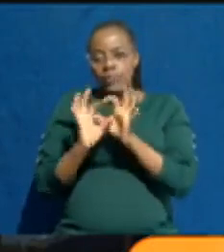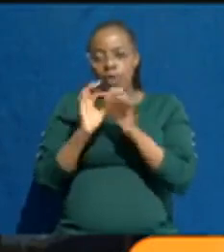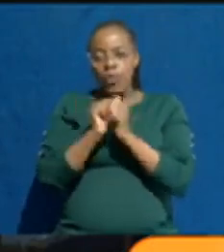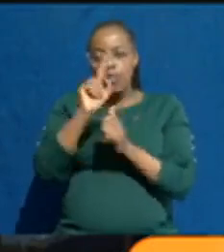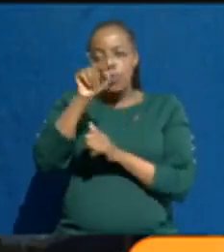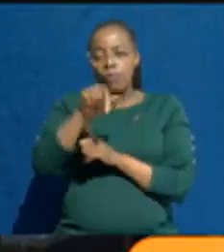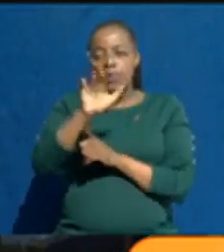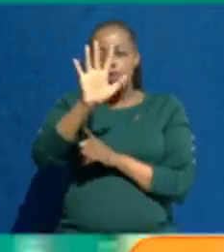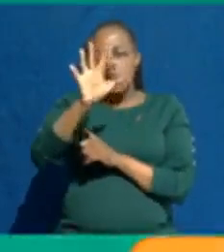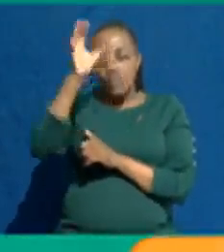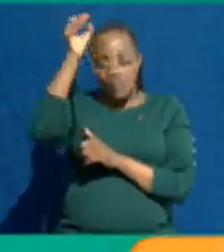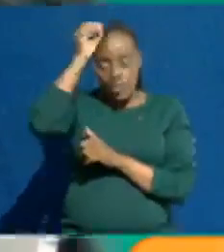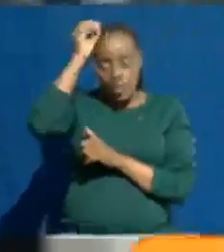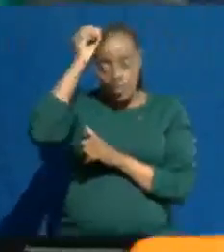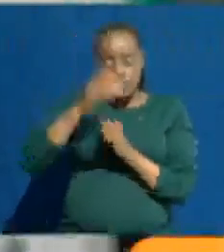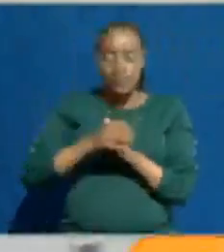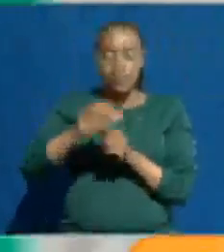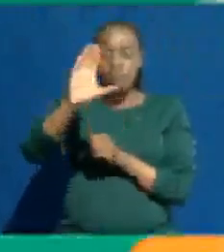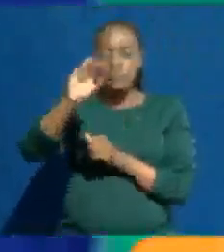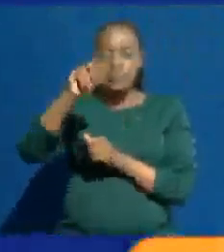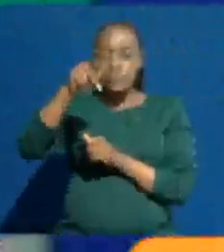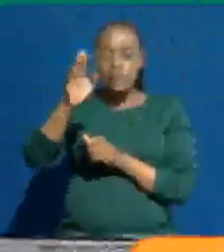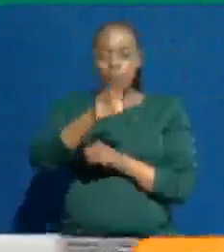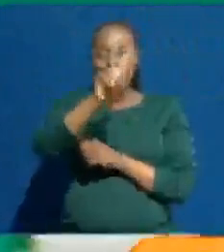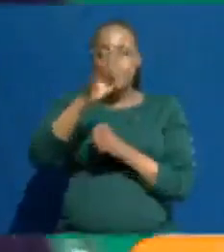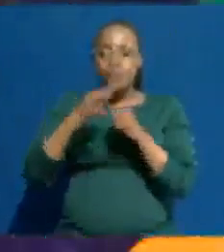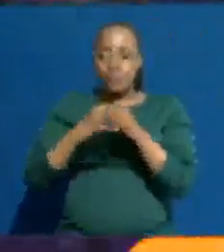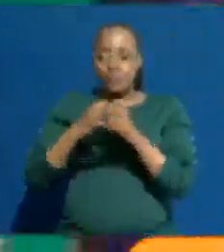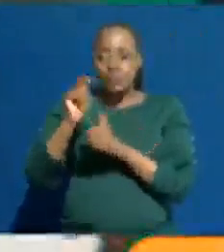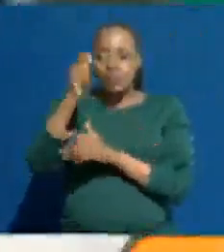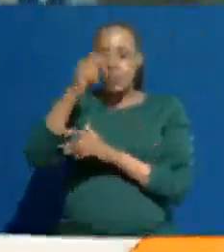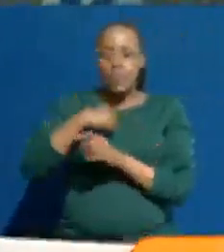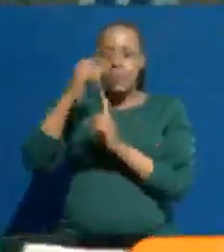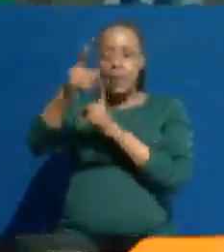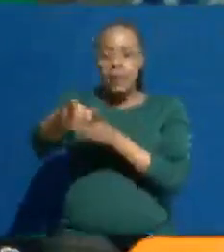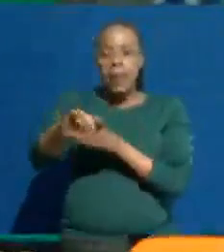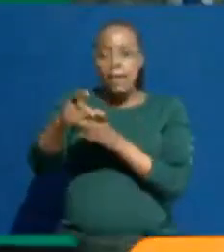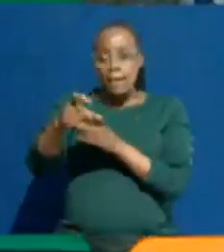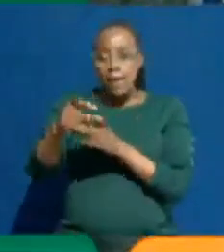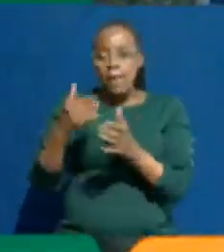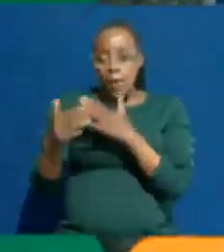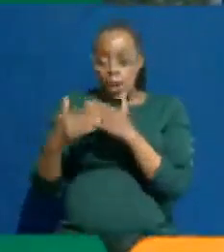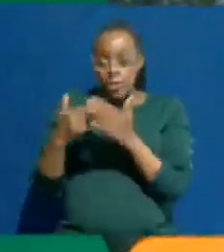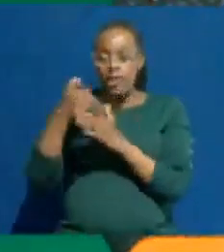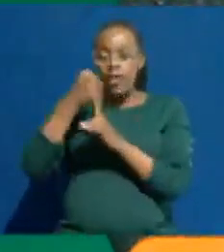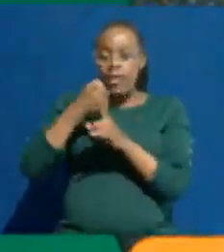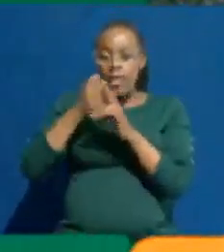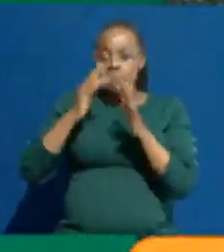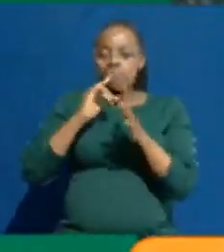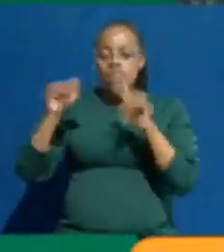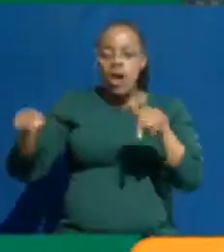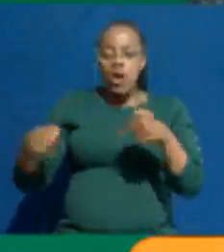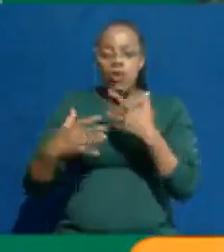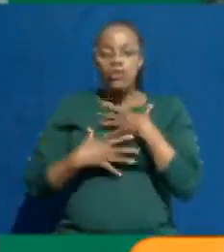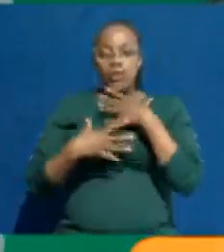1.5 degrees. The COP28 presidency has been under fire over what activists say is a conflict of